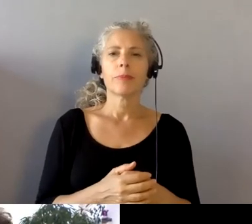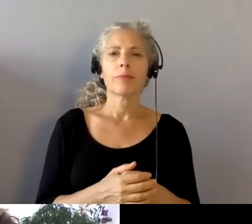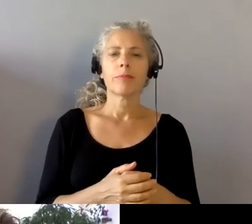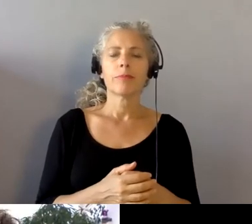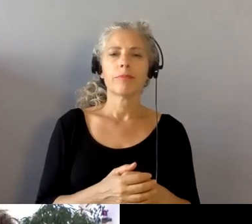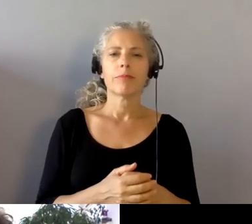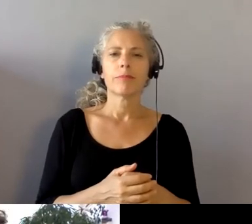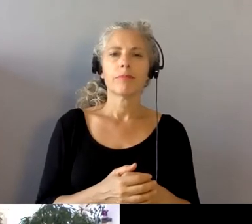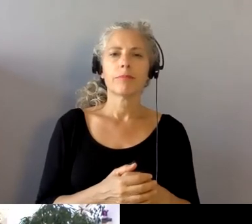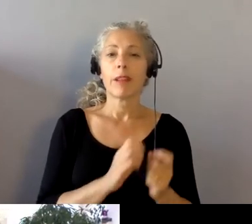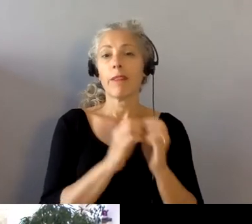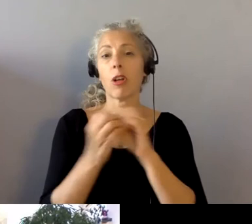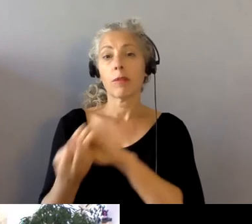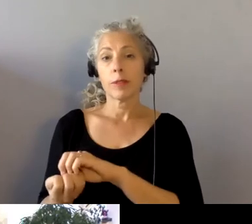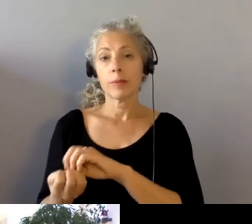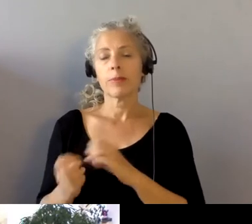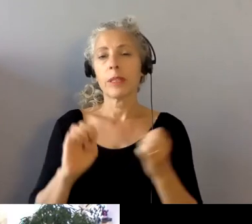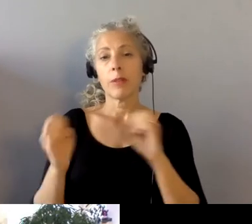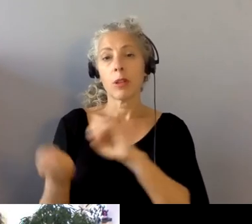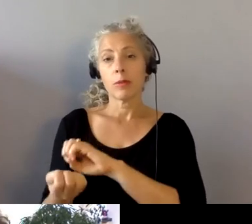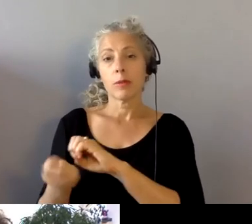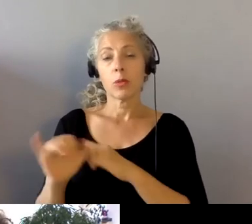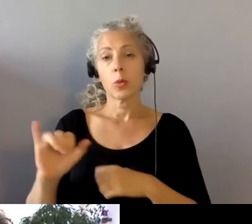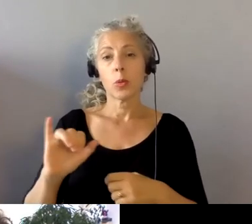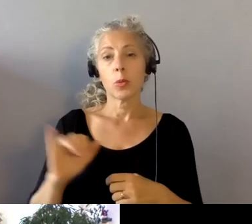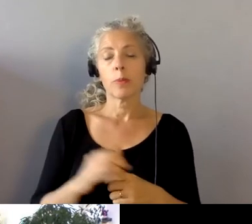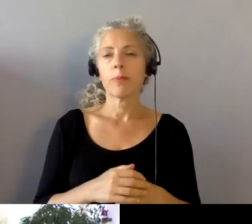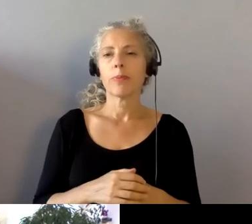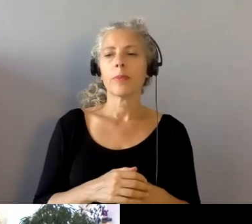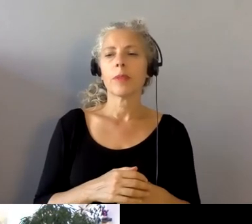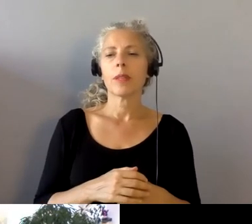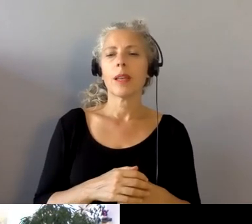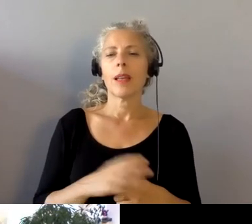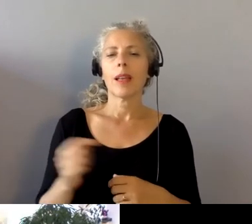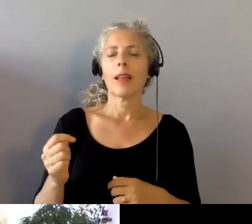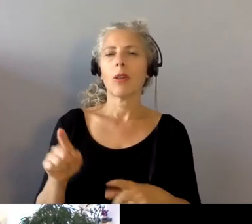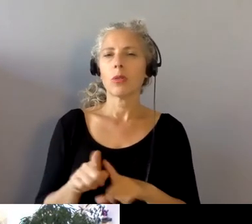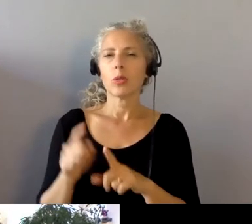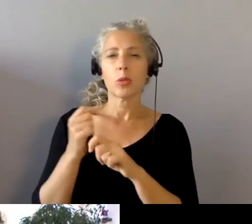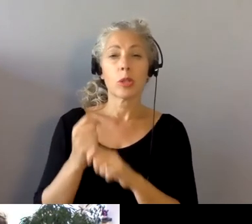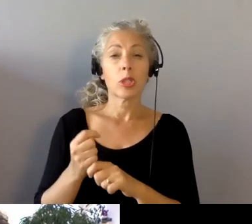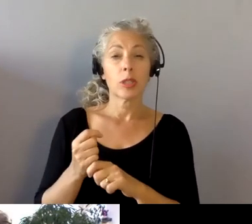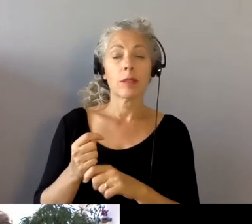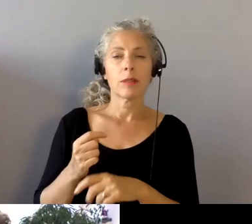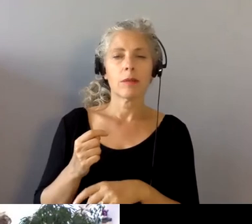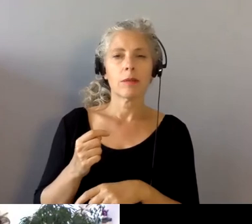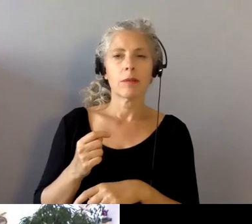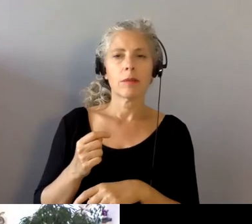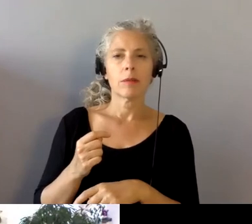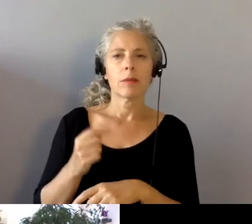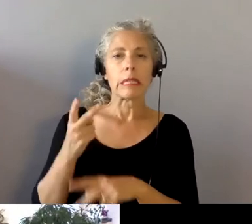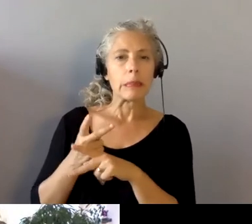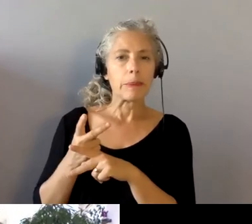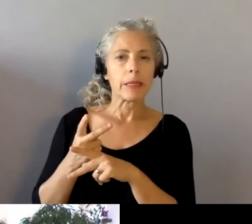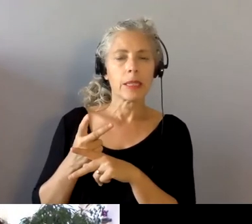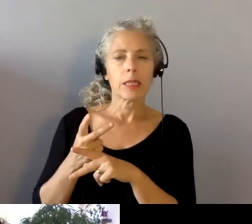time. And then this kind of tradition of actually keeping this kind of,